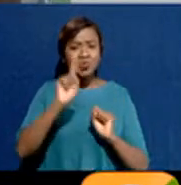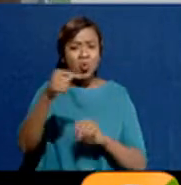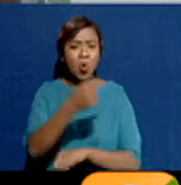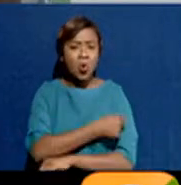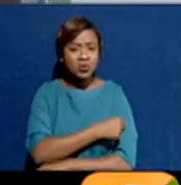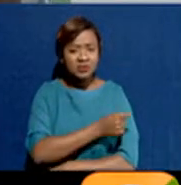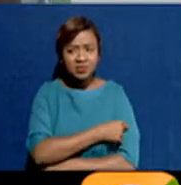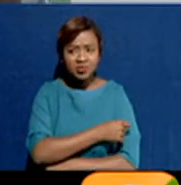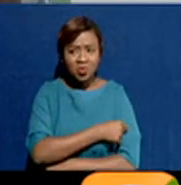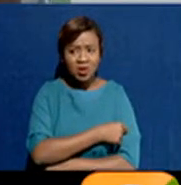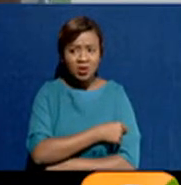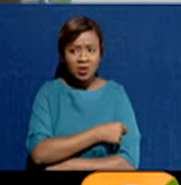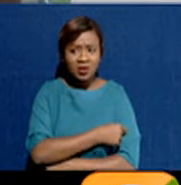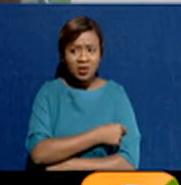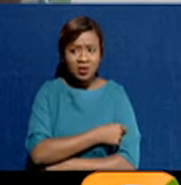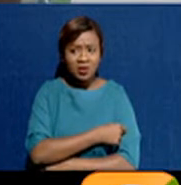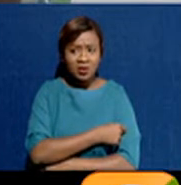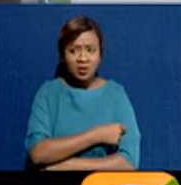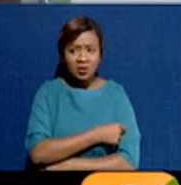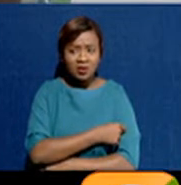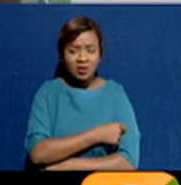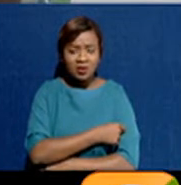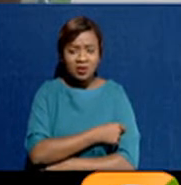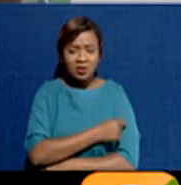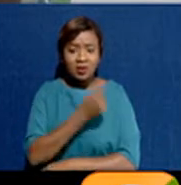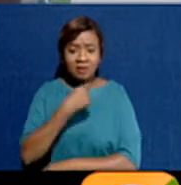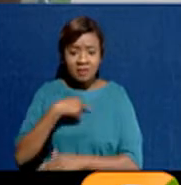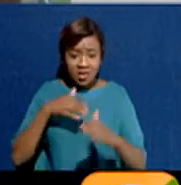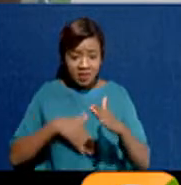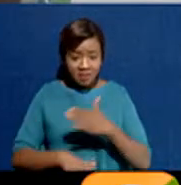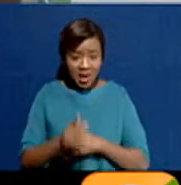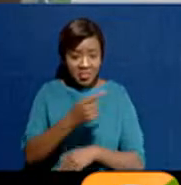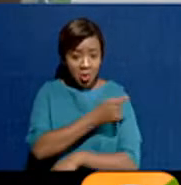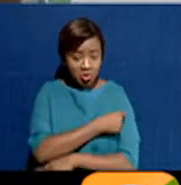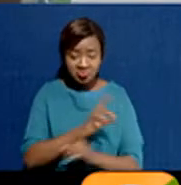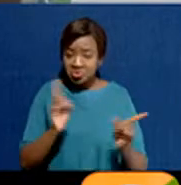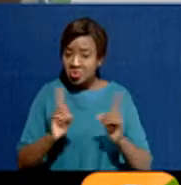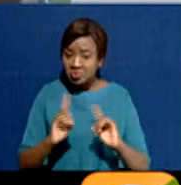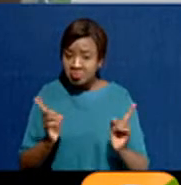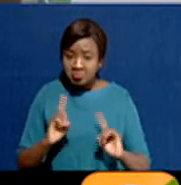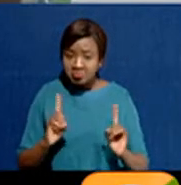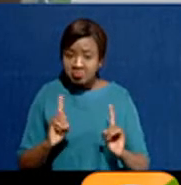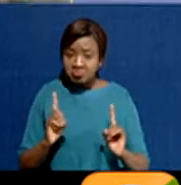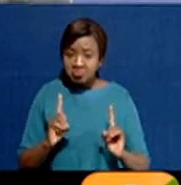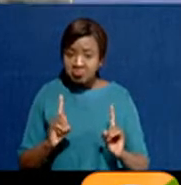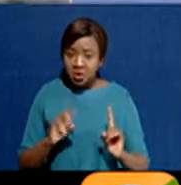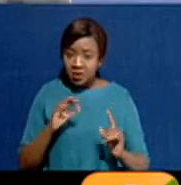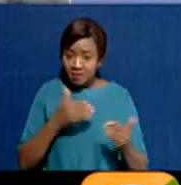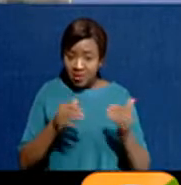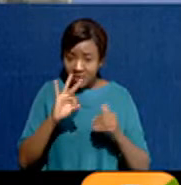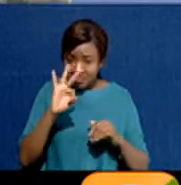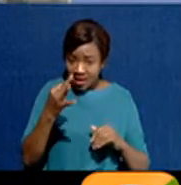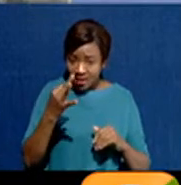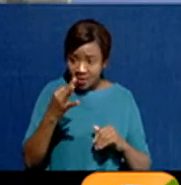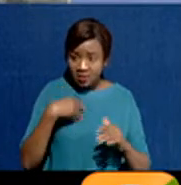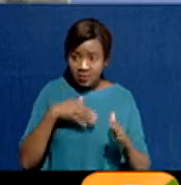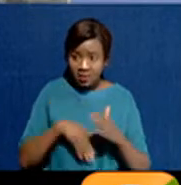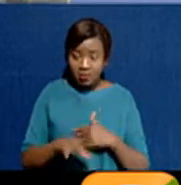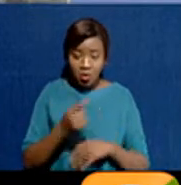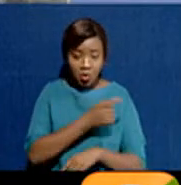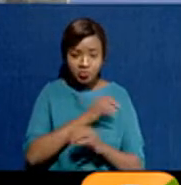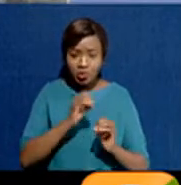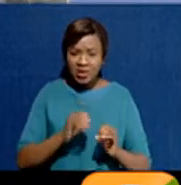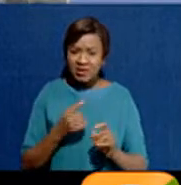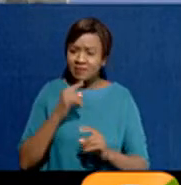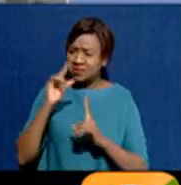In fact, I did not go to give birth in hospital. That was the third born. And we told her,